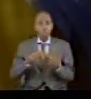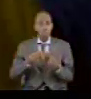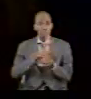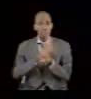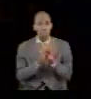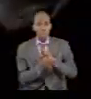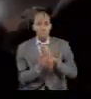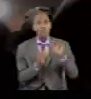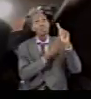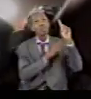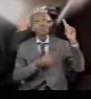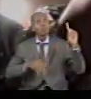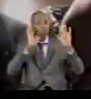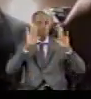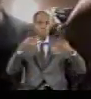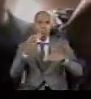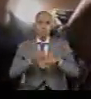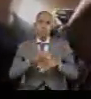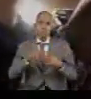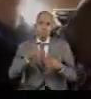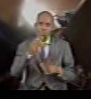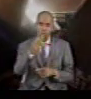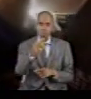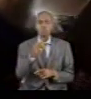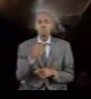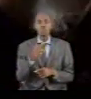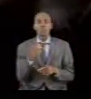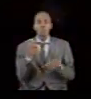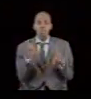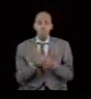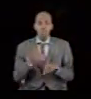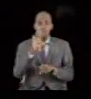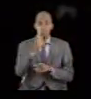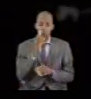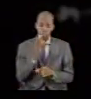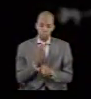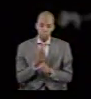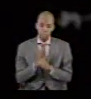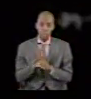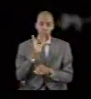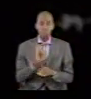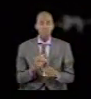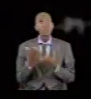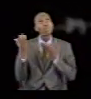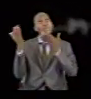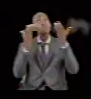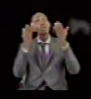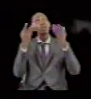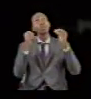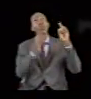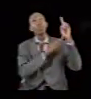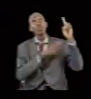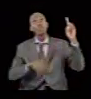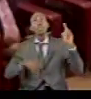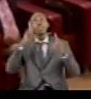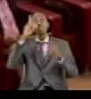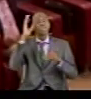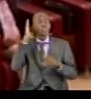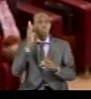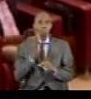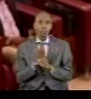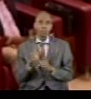will give unto you. As you faithfully serve the Lord, he will faithfully empower